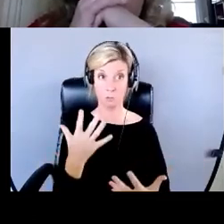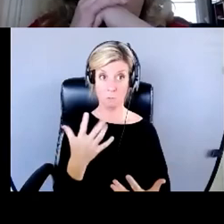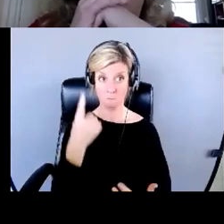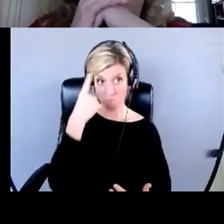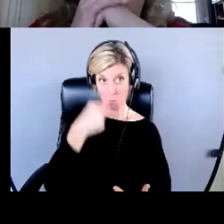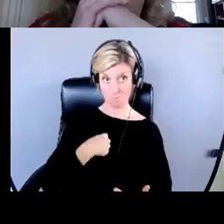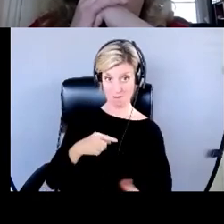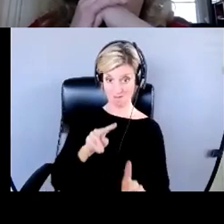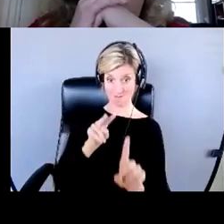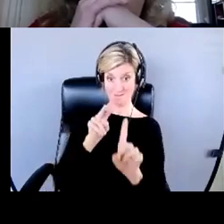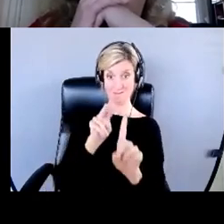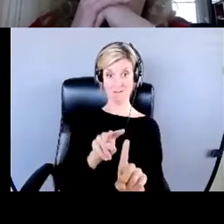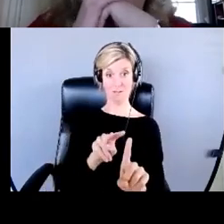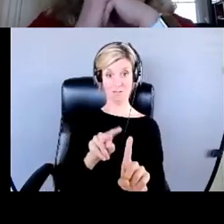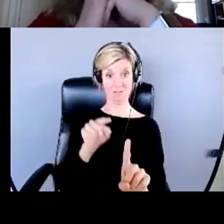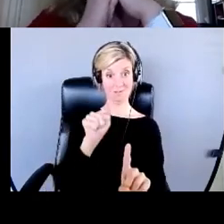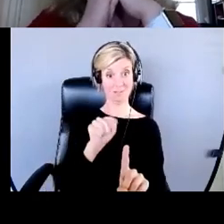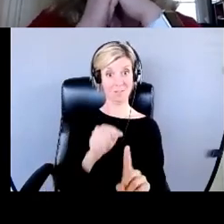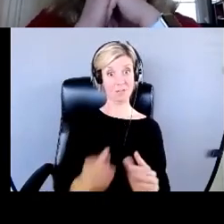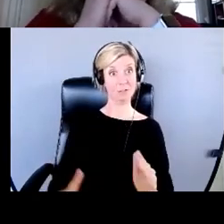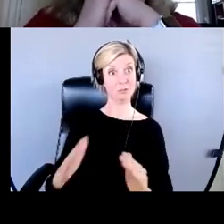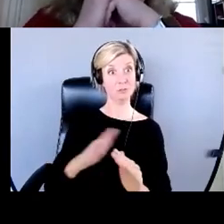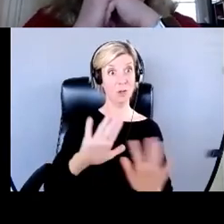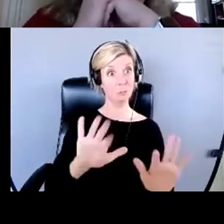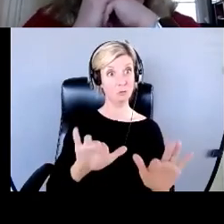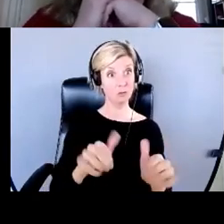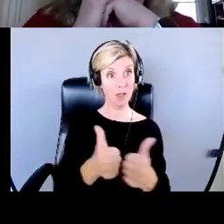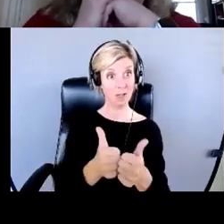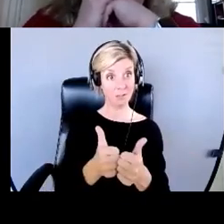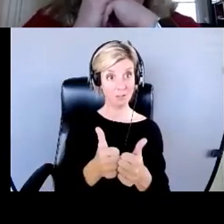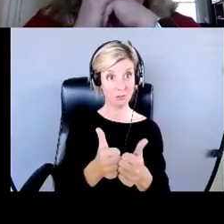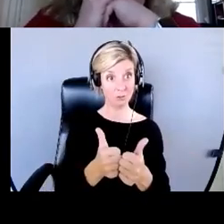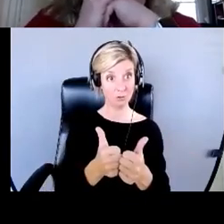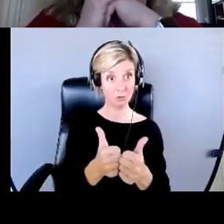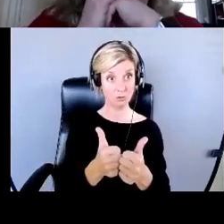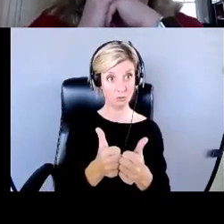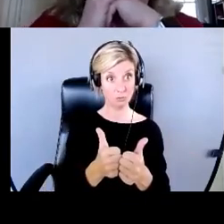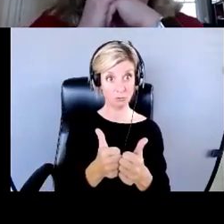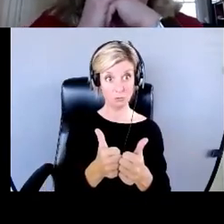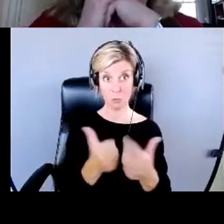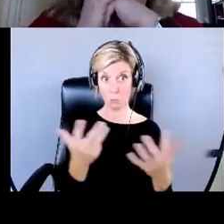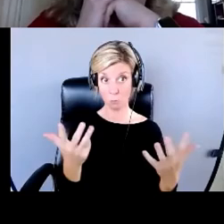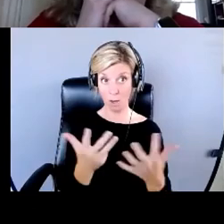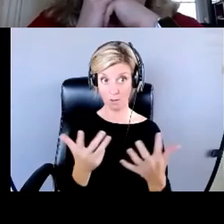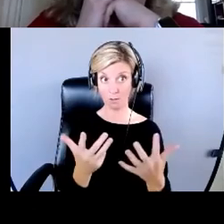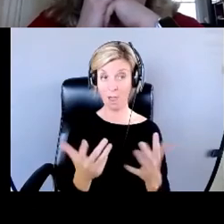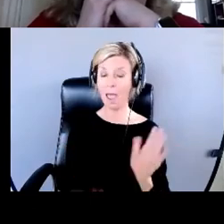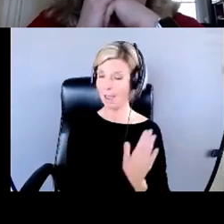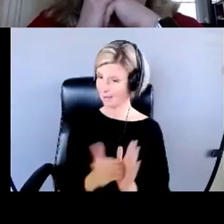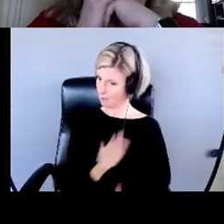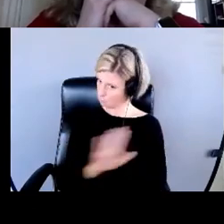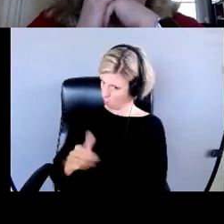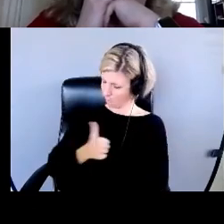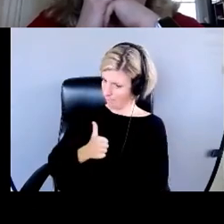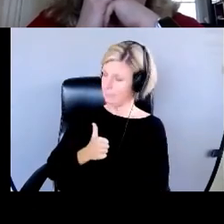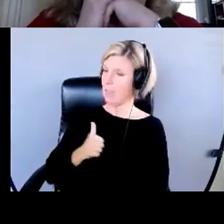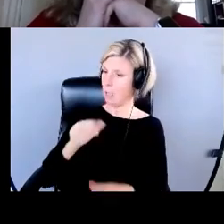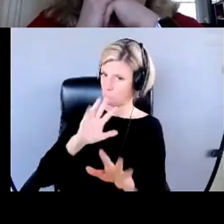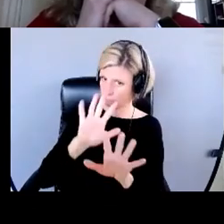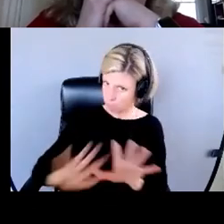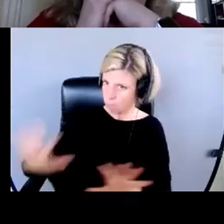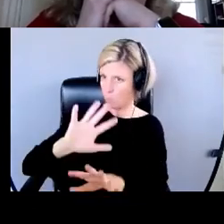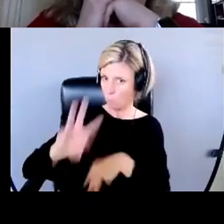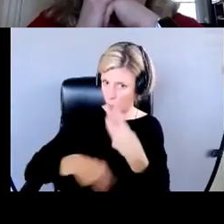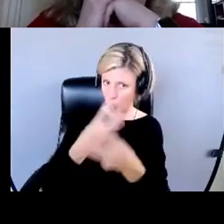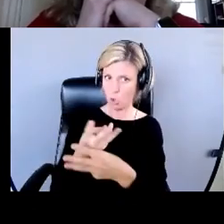that we have in common nationally and internationally, and I haven't seen anybody who said, oh, no, that's not a